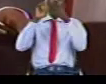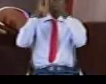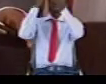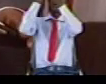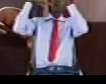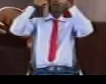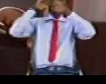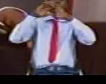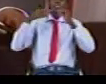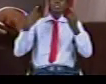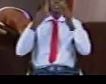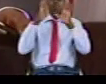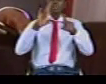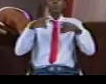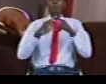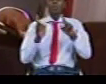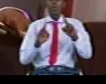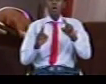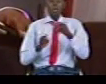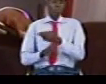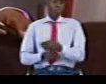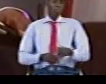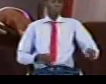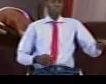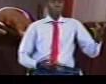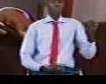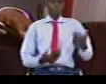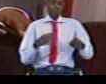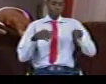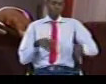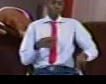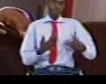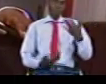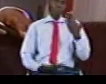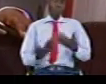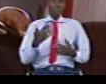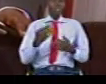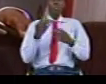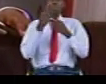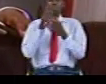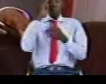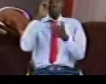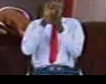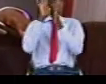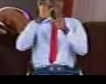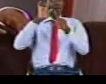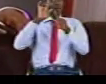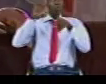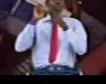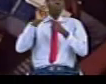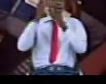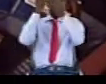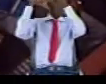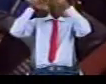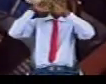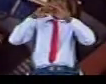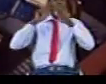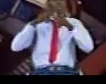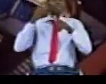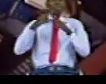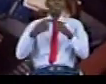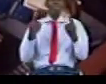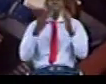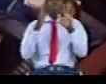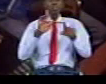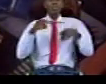sinners go? I said, saints go to heaven. Where do sinners go?